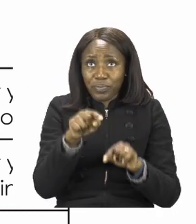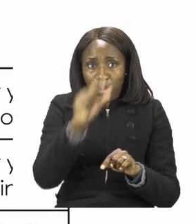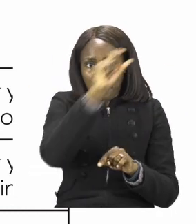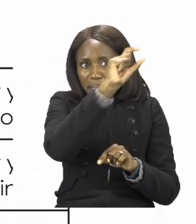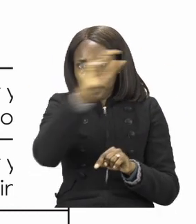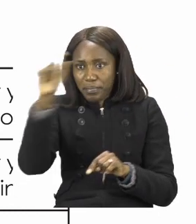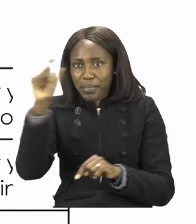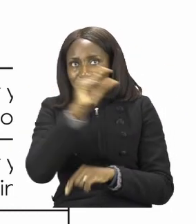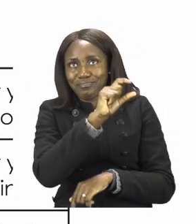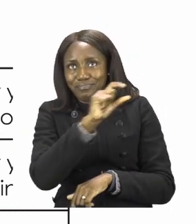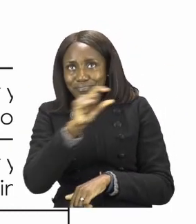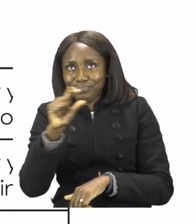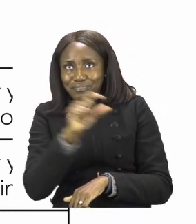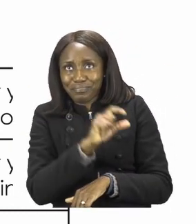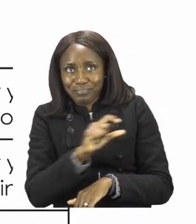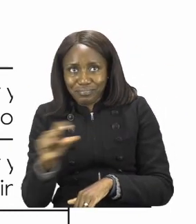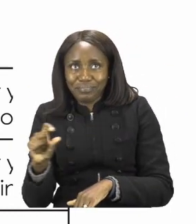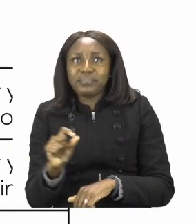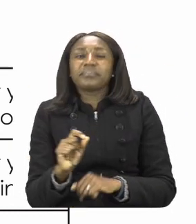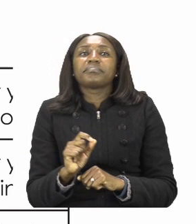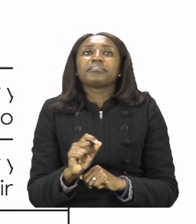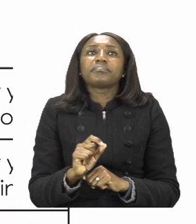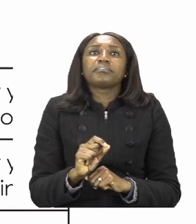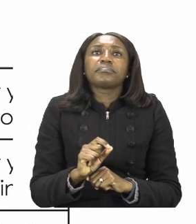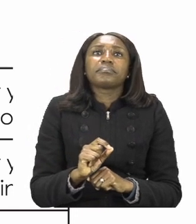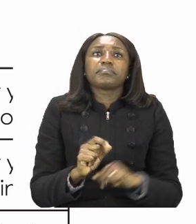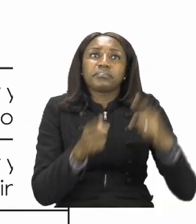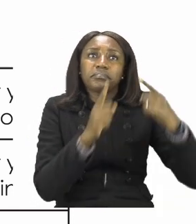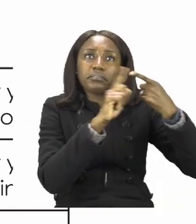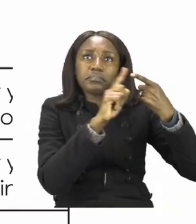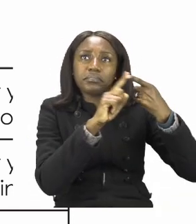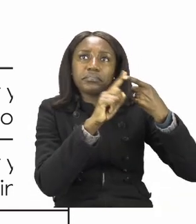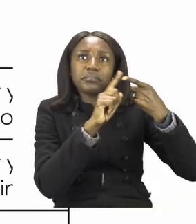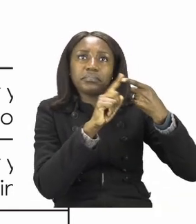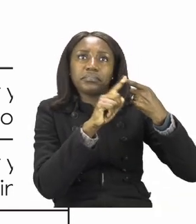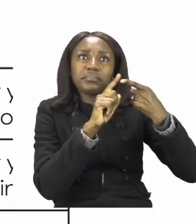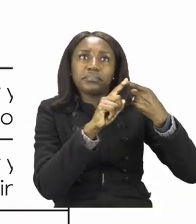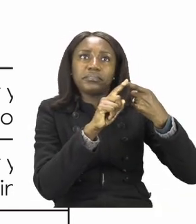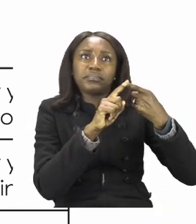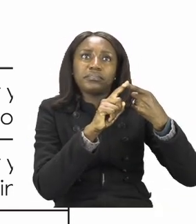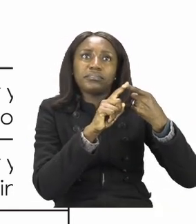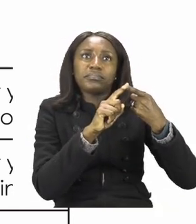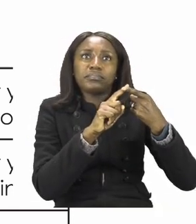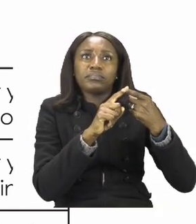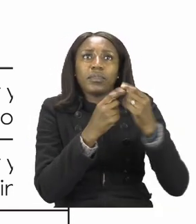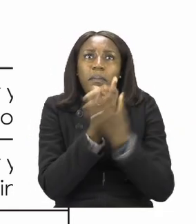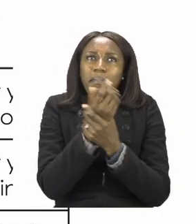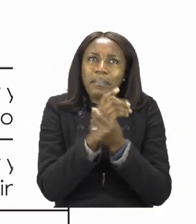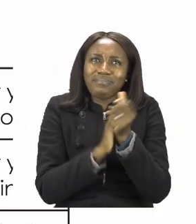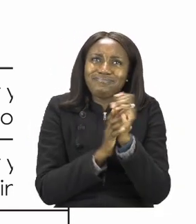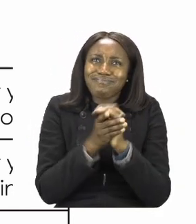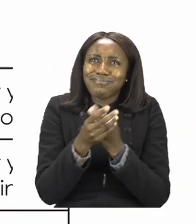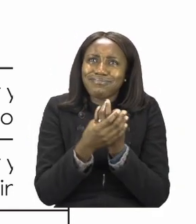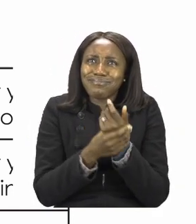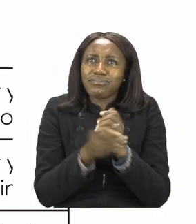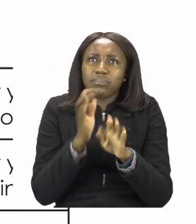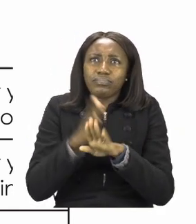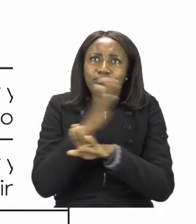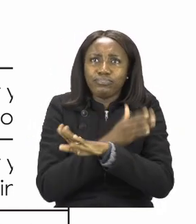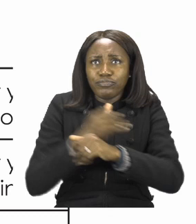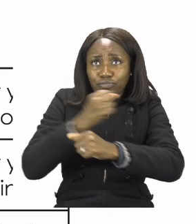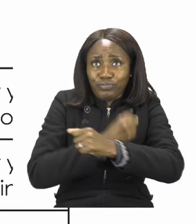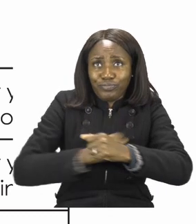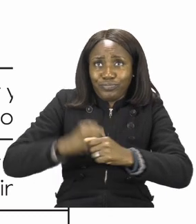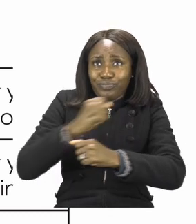column. Let's begin with the one that says, wash your hands before.